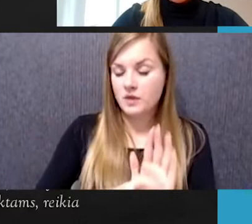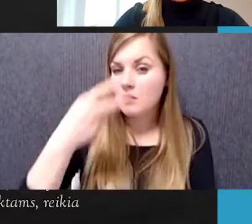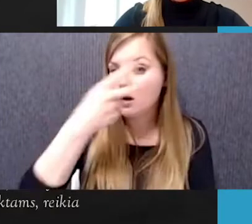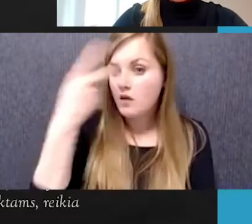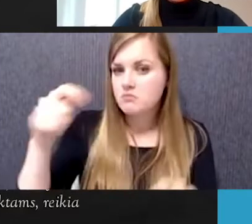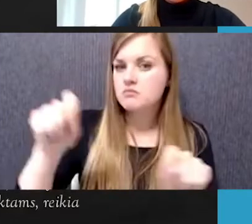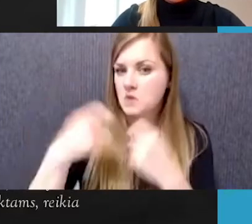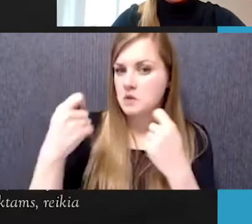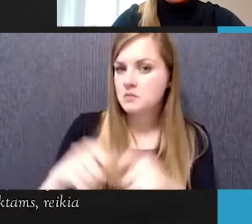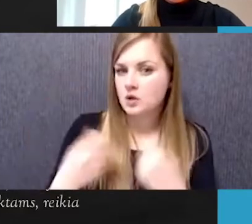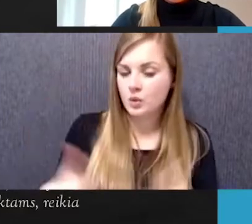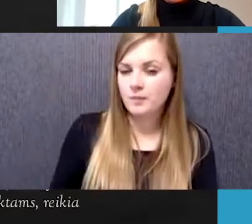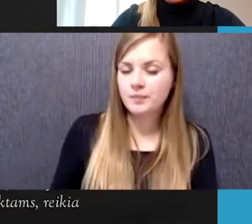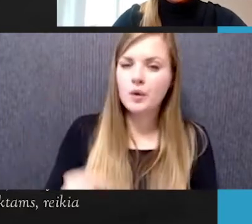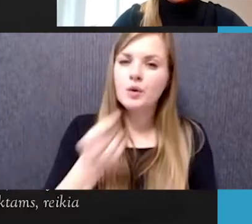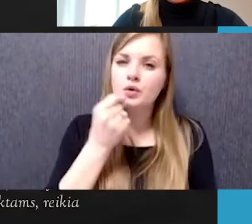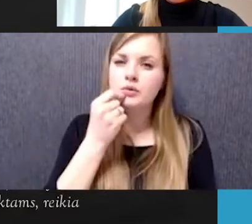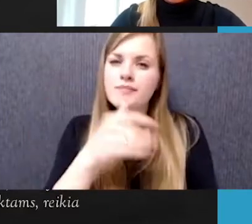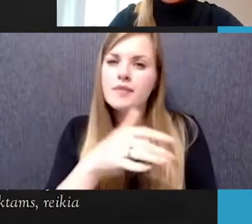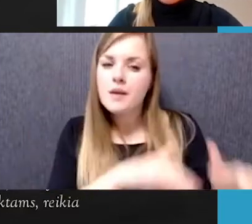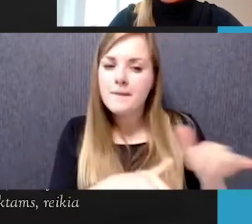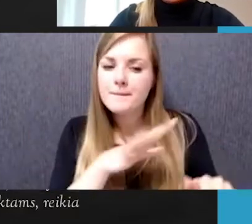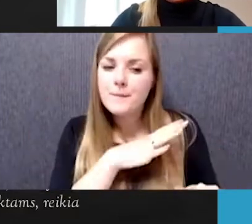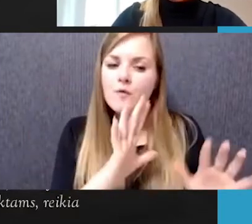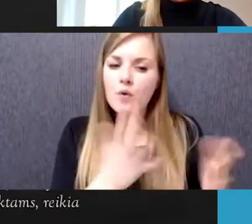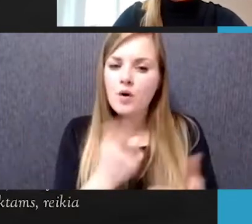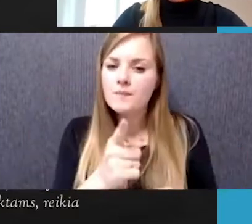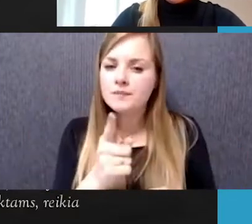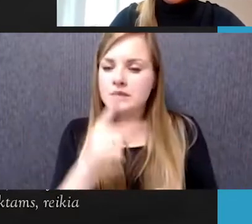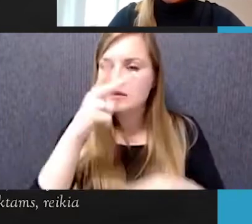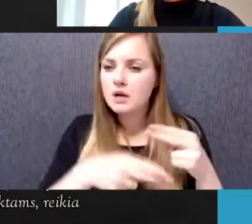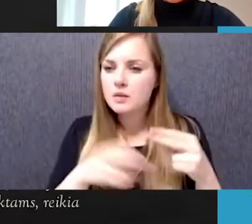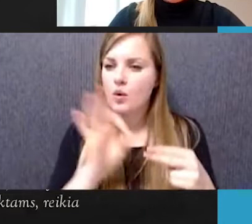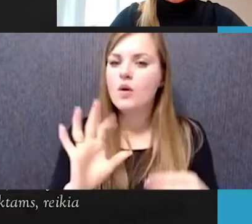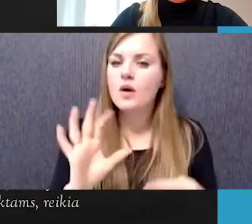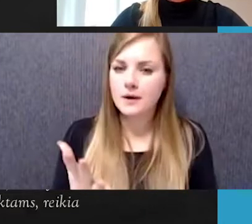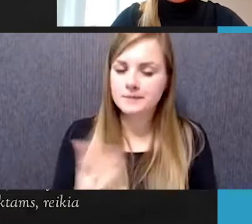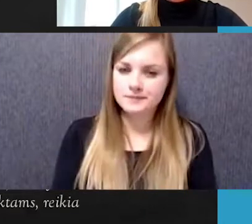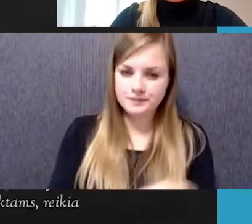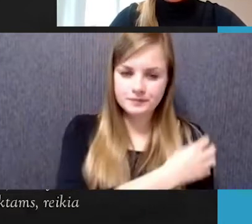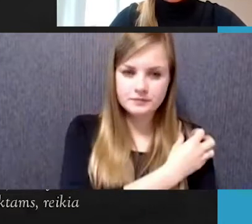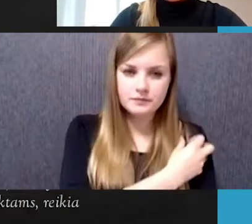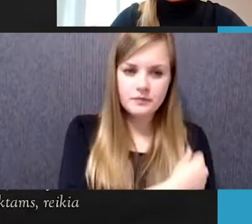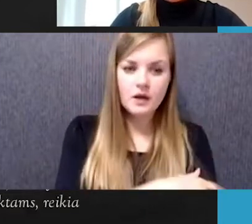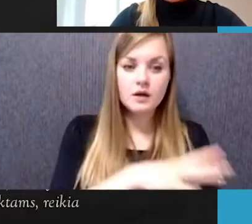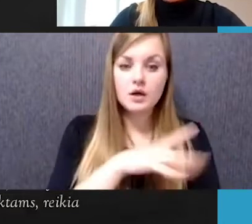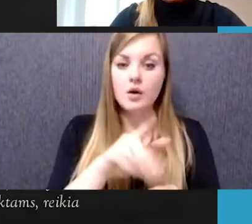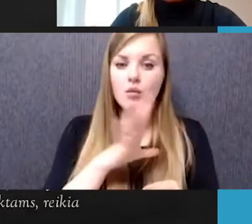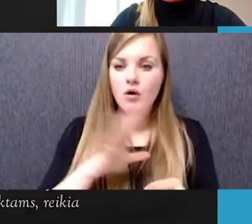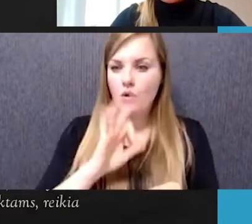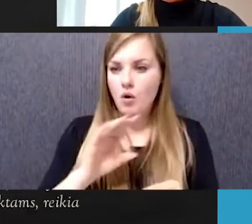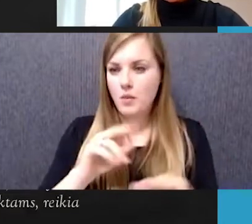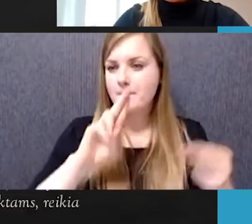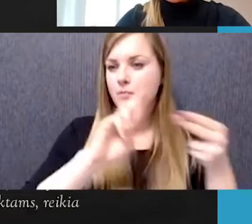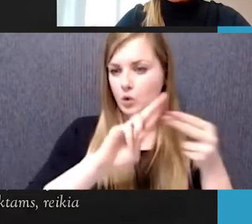of conventions violated by Lithuania. And now I am going to mention some circumstances.